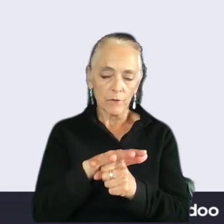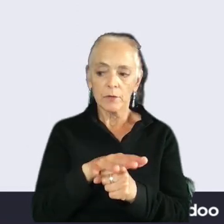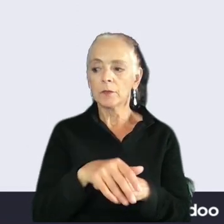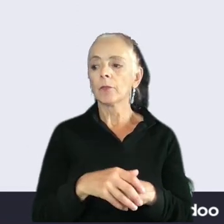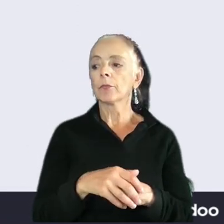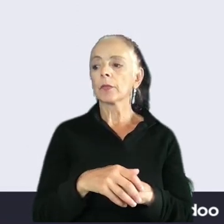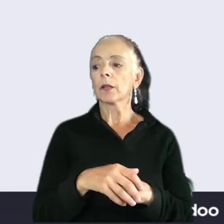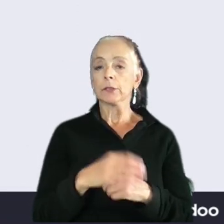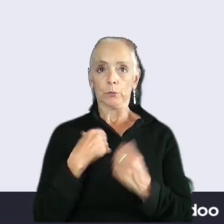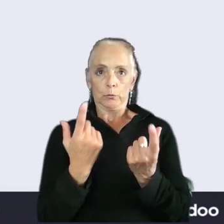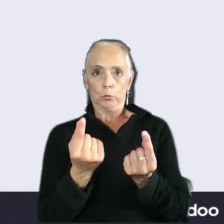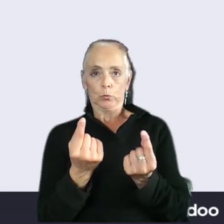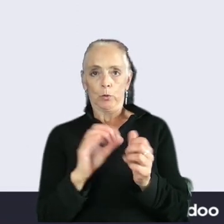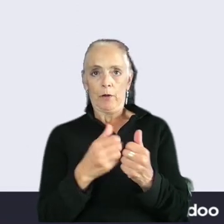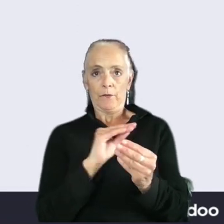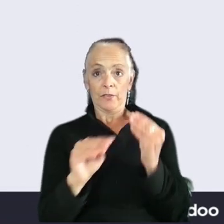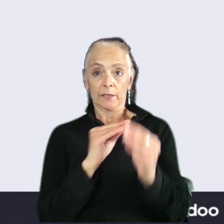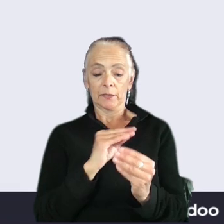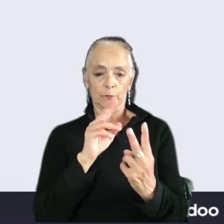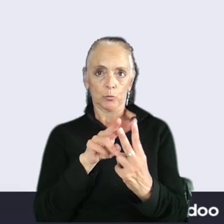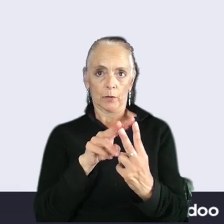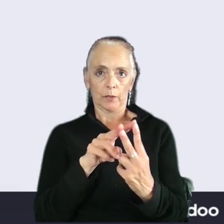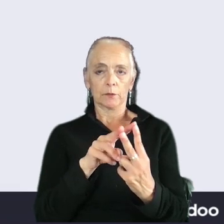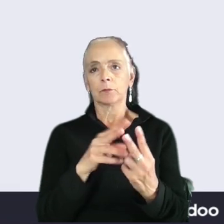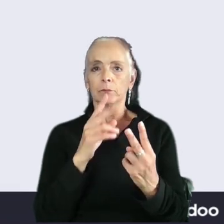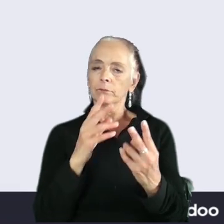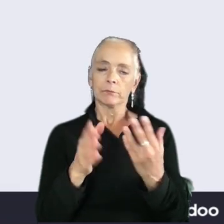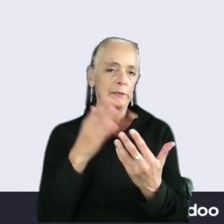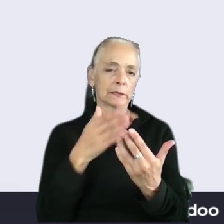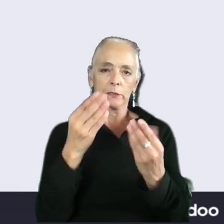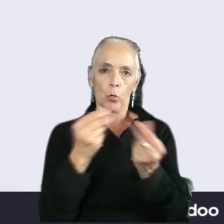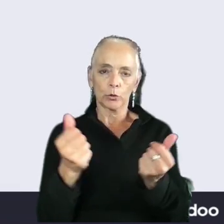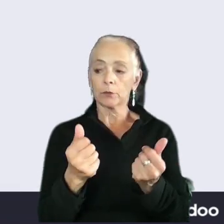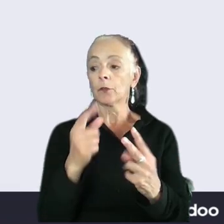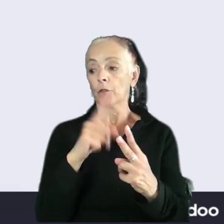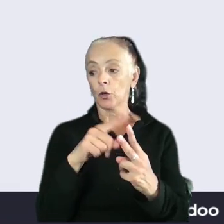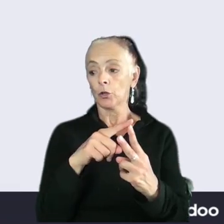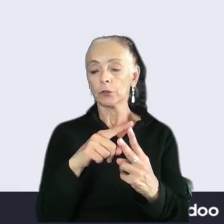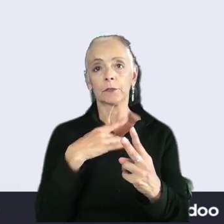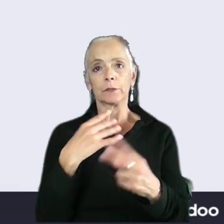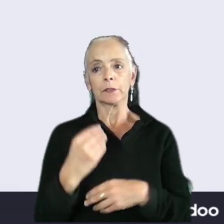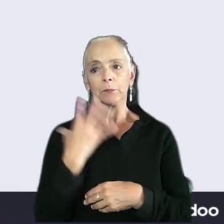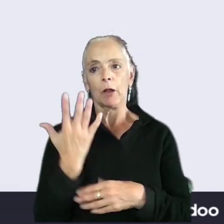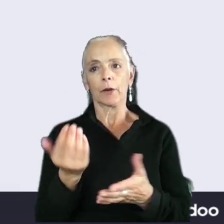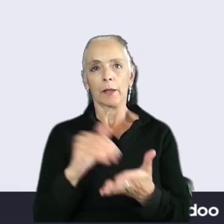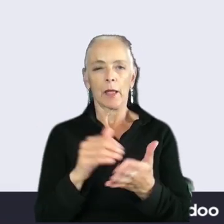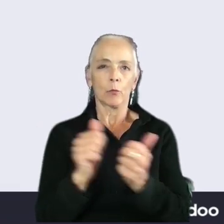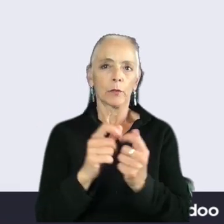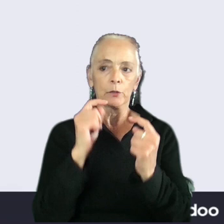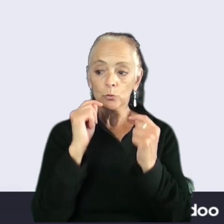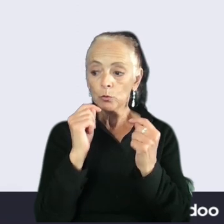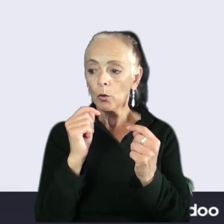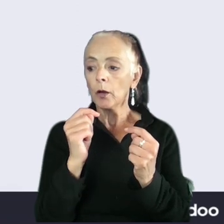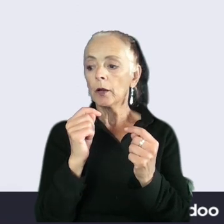did two things to fix it, and the solutions were also quite simple. So first, I was inspired by puzzle game tutorials, and so I